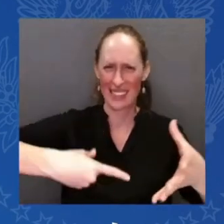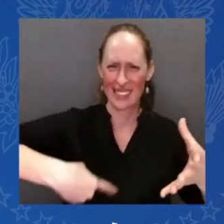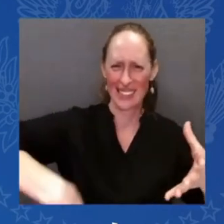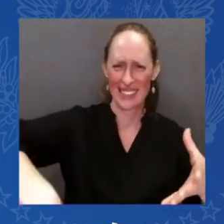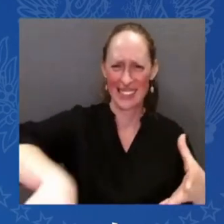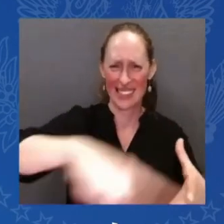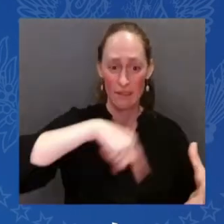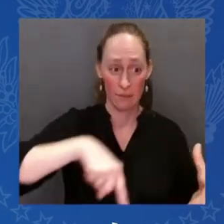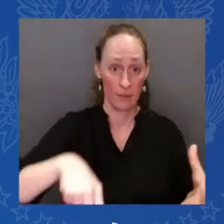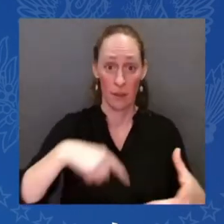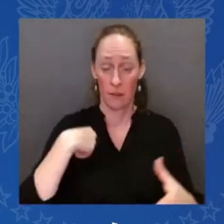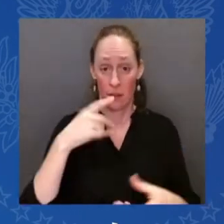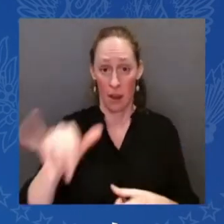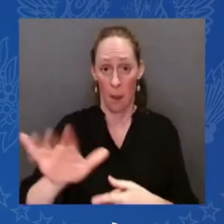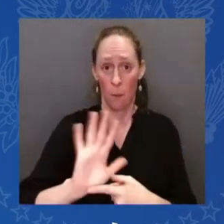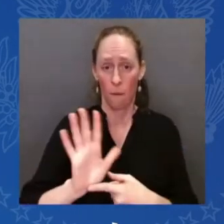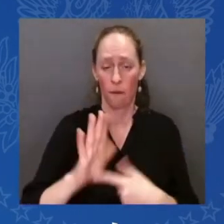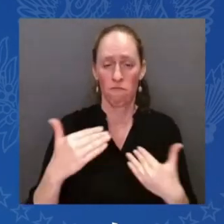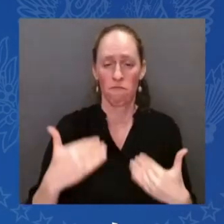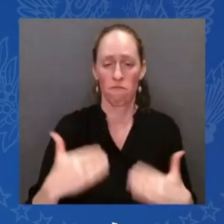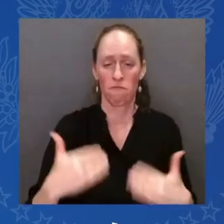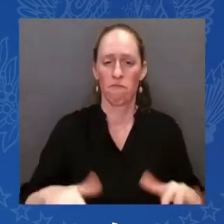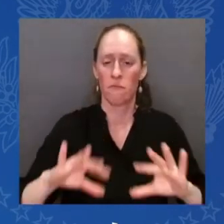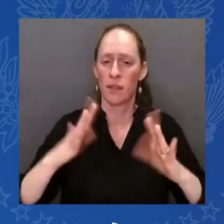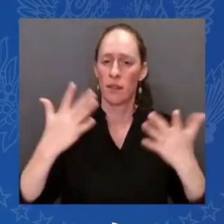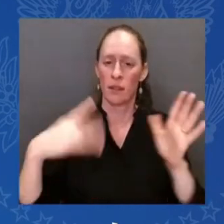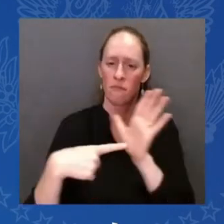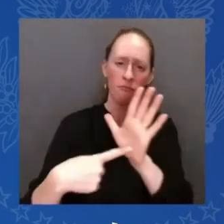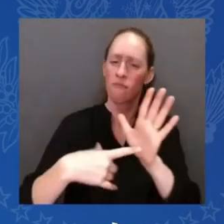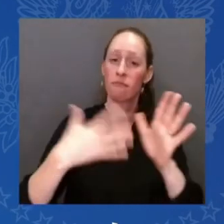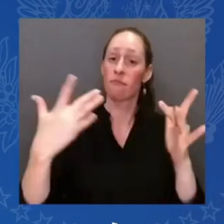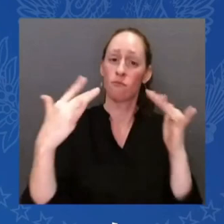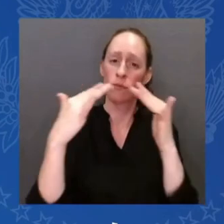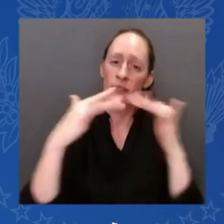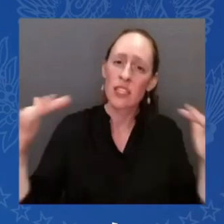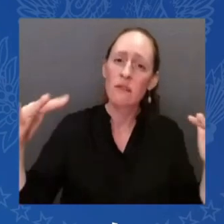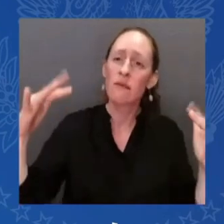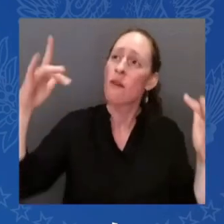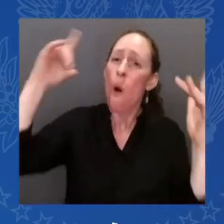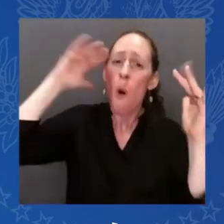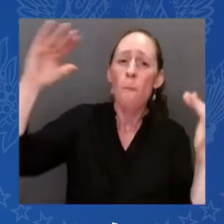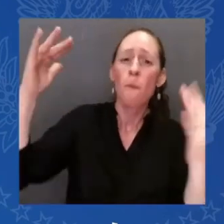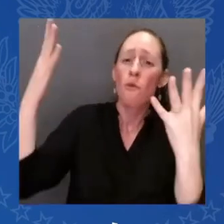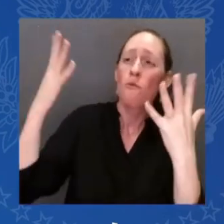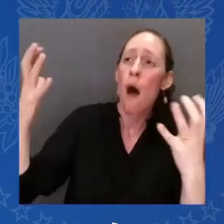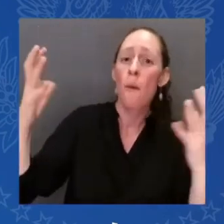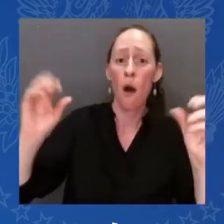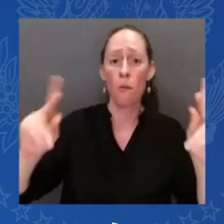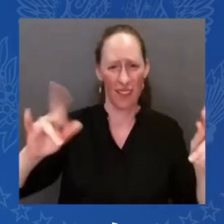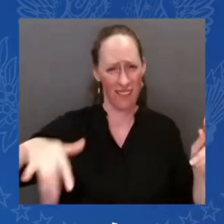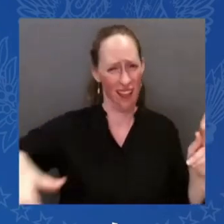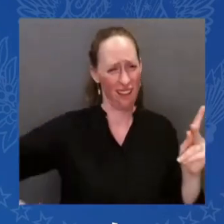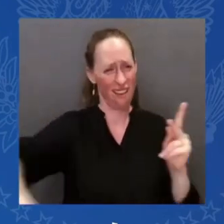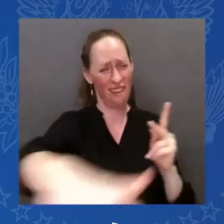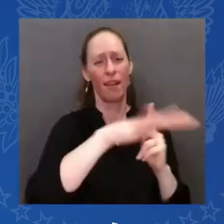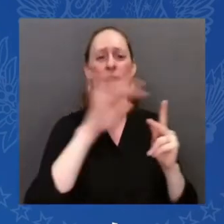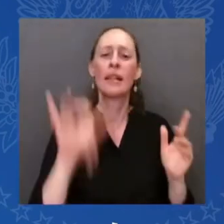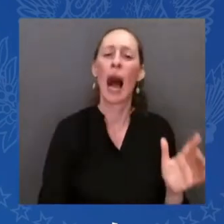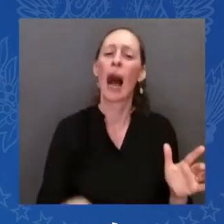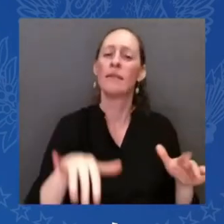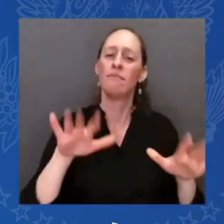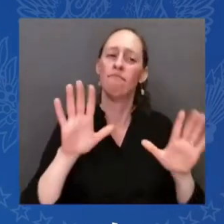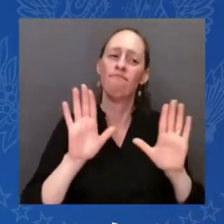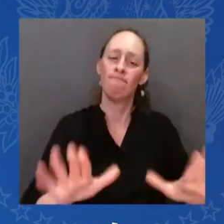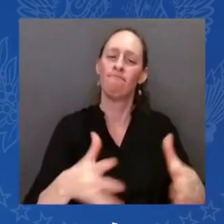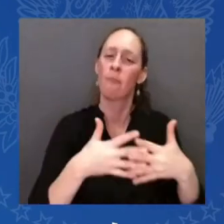hope, and opportunity, which is the American story. American story, the story I see in all of you. Members of Congress